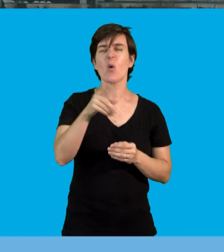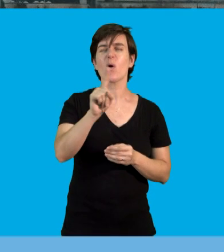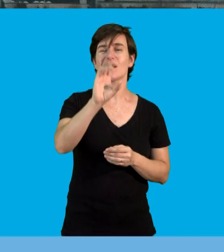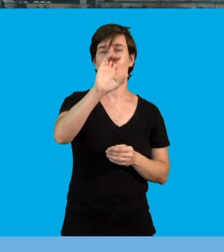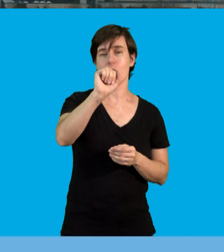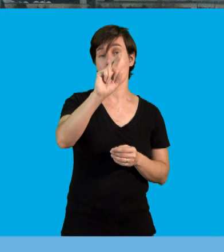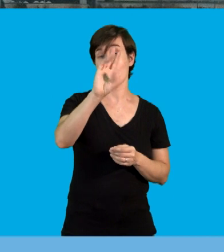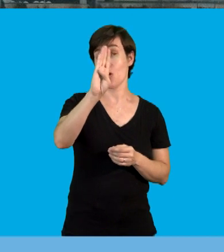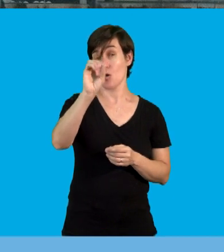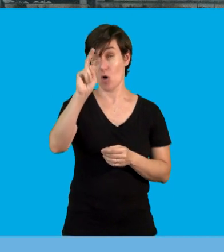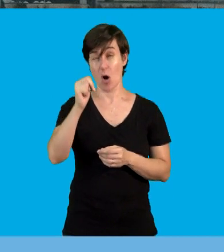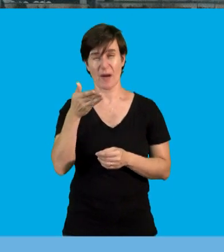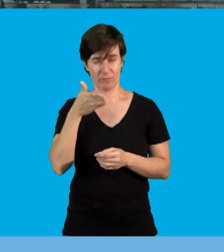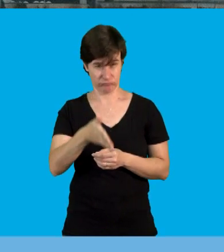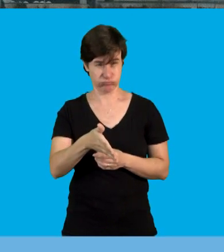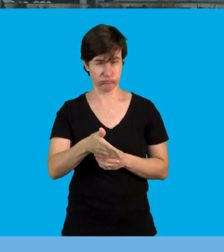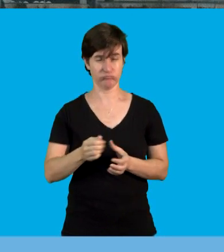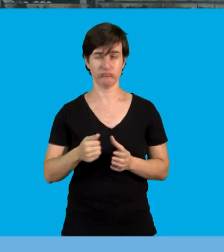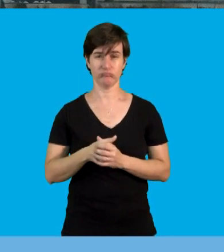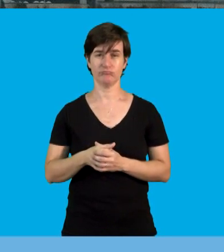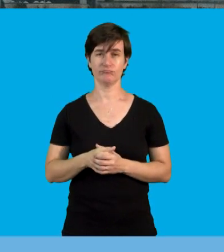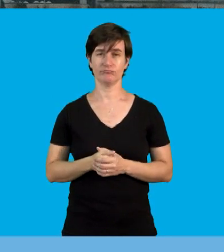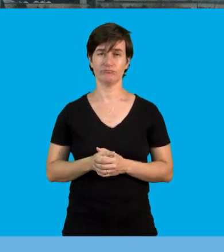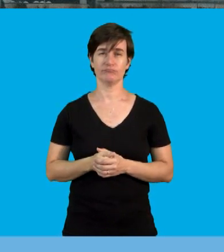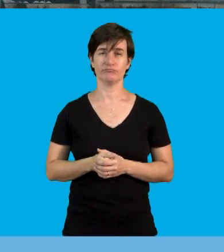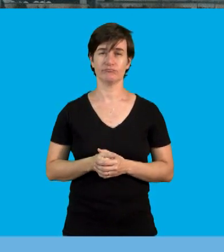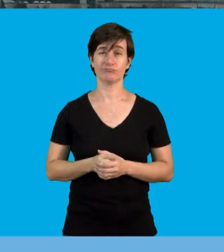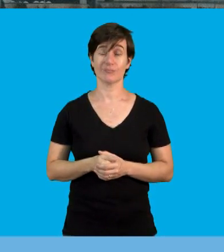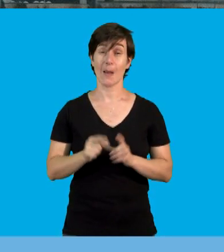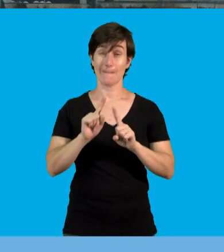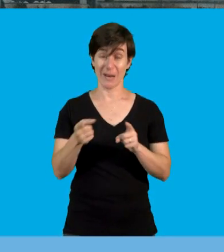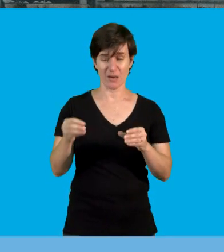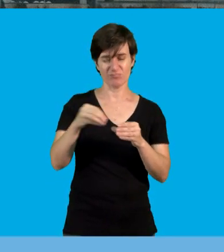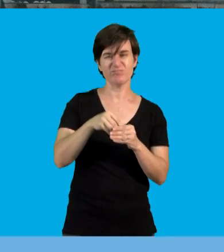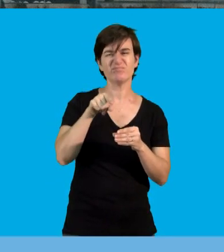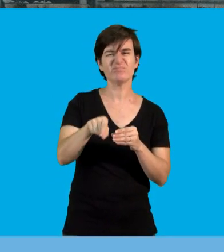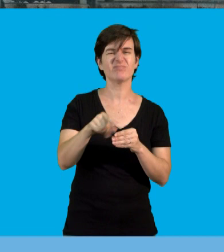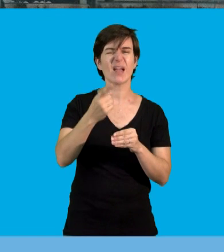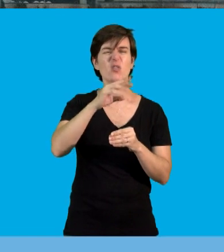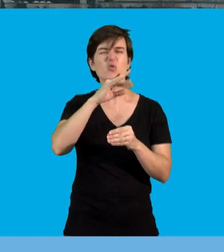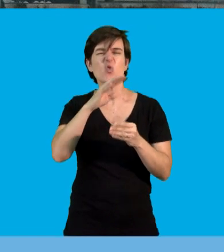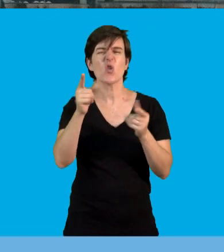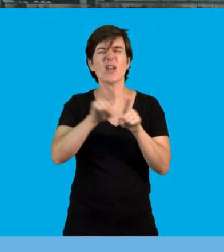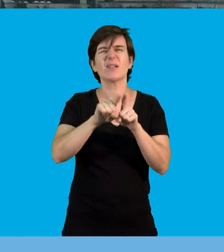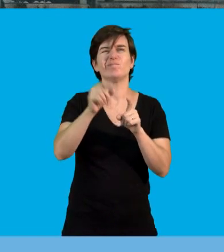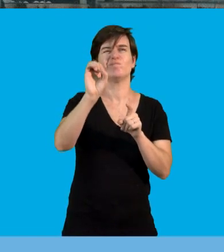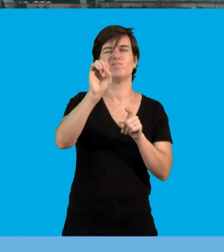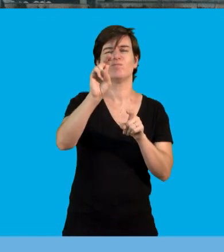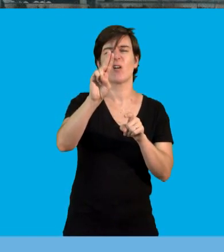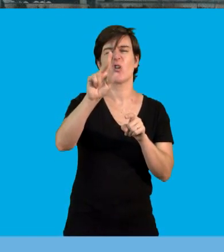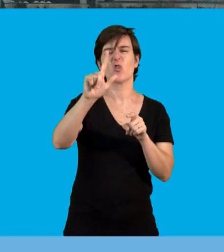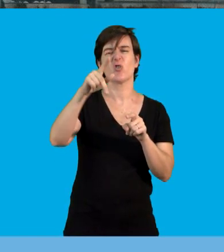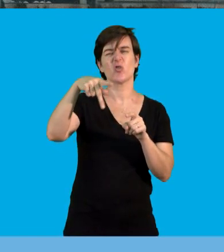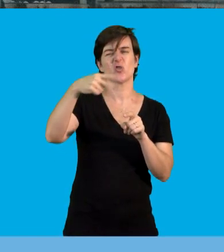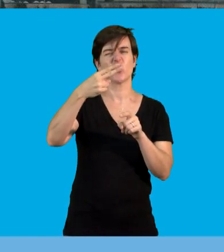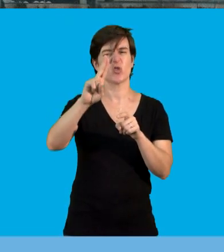element carbon. So coal primarily consists of the element carbon, but also contains impurities such as sulfur.